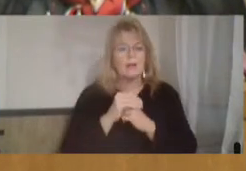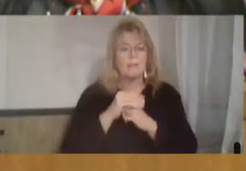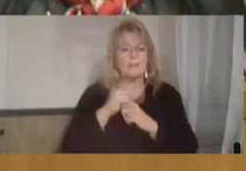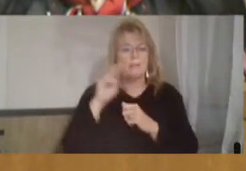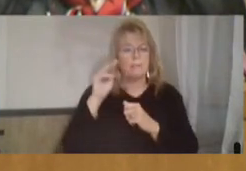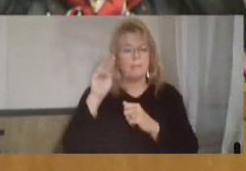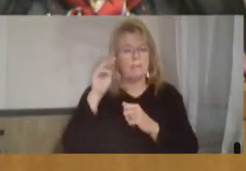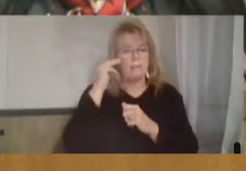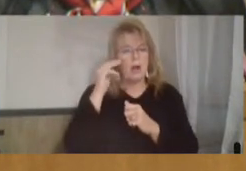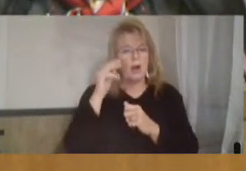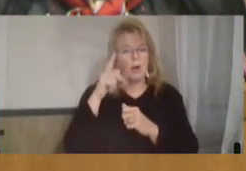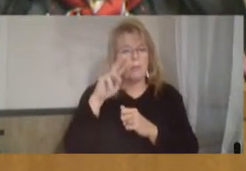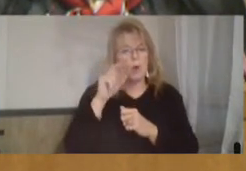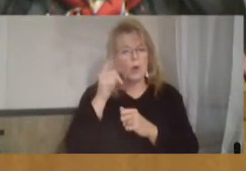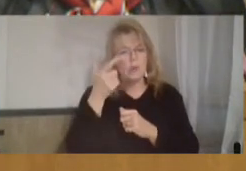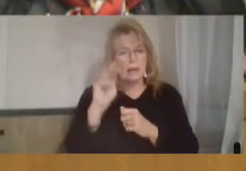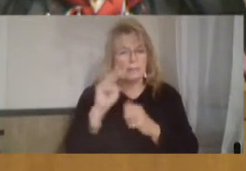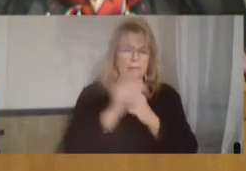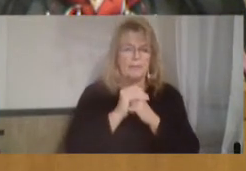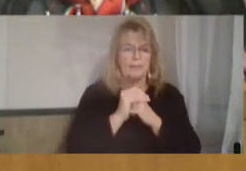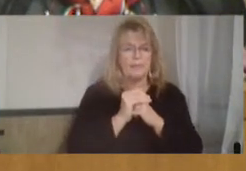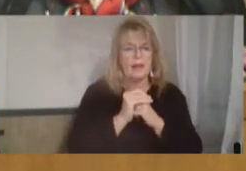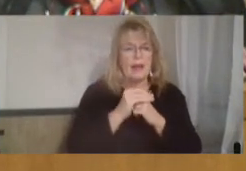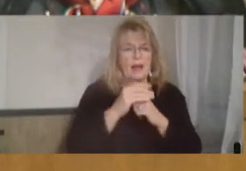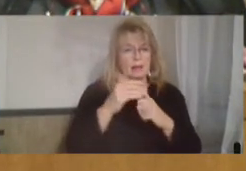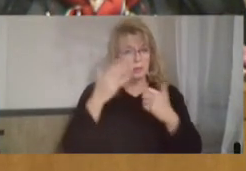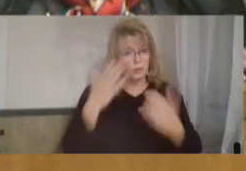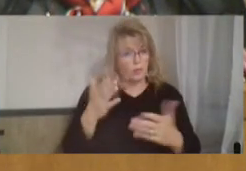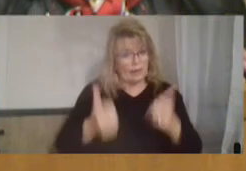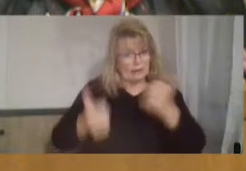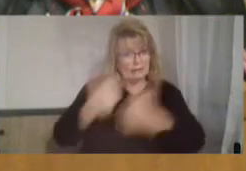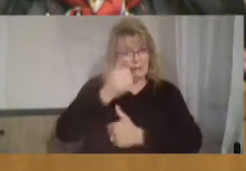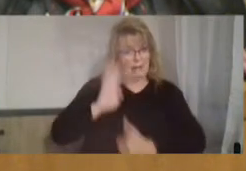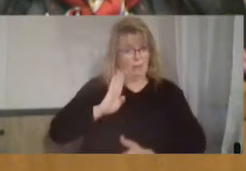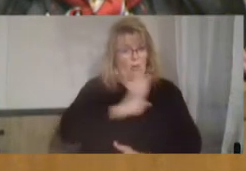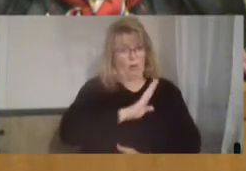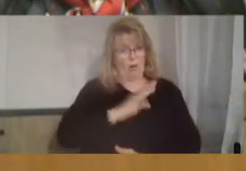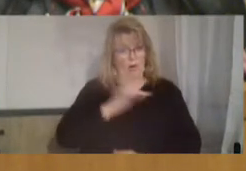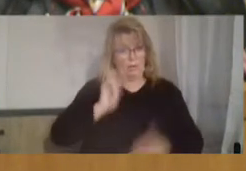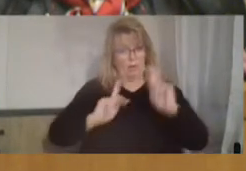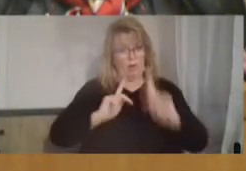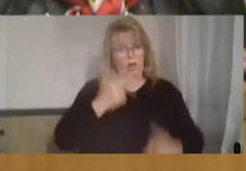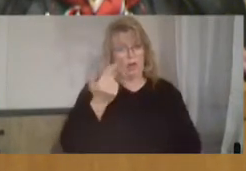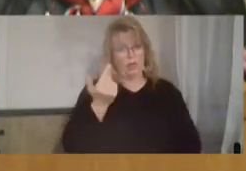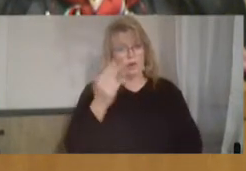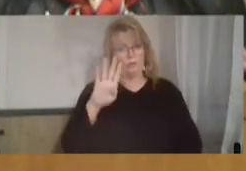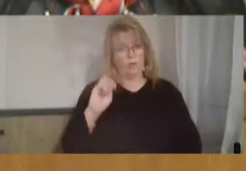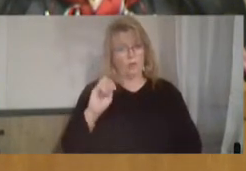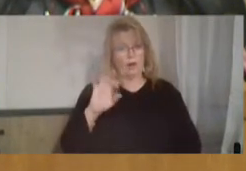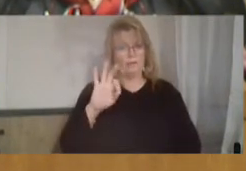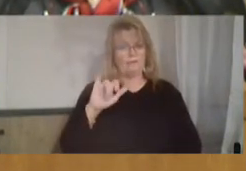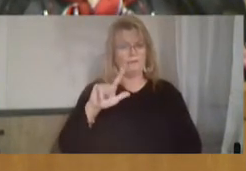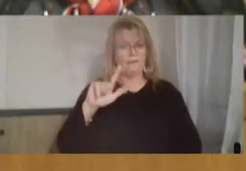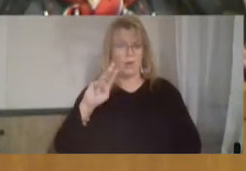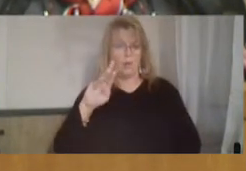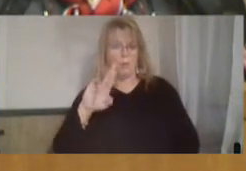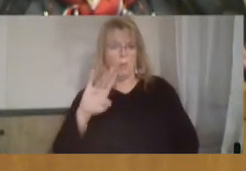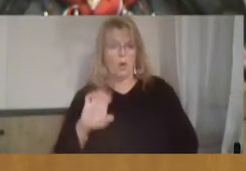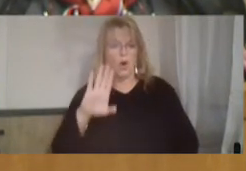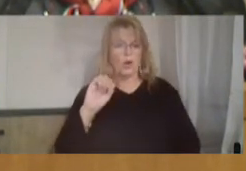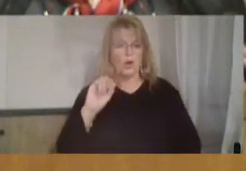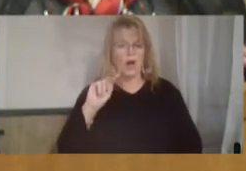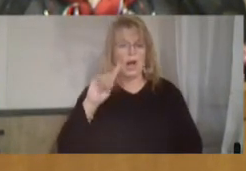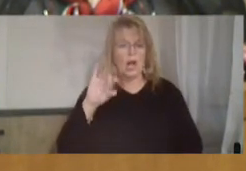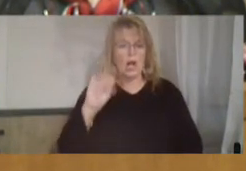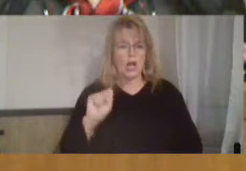I speak to you on behalf of the Executive Board and residents of 1320 Fillmore Condos, which is directly across Scott Avenue